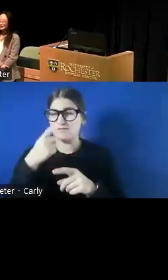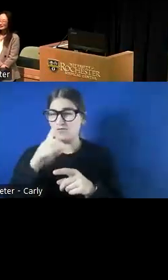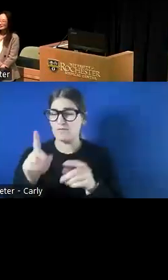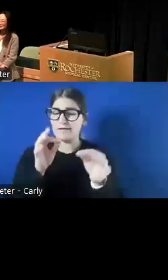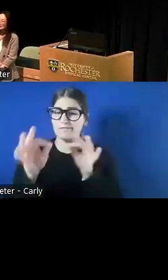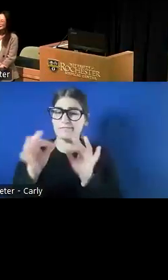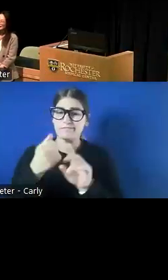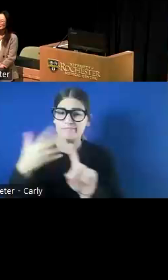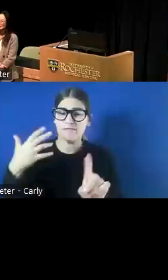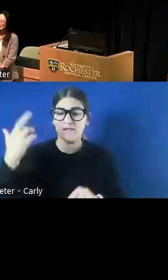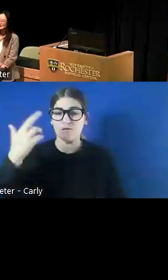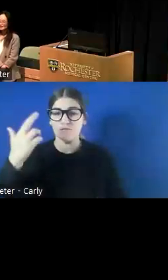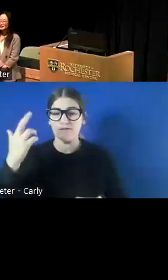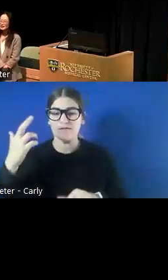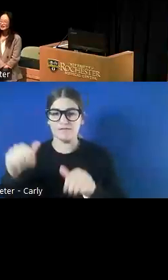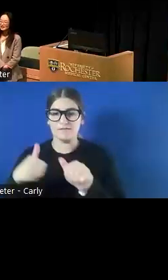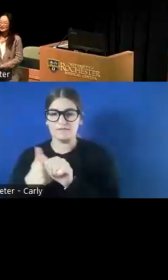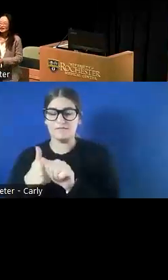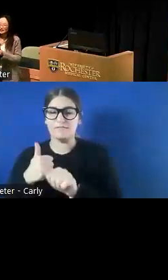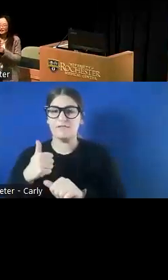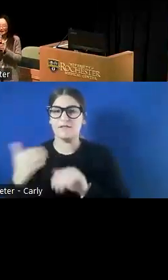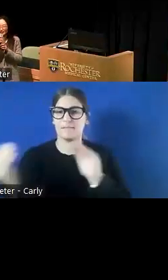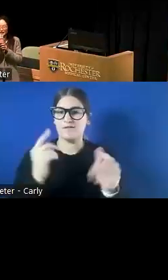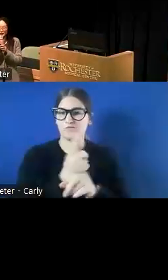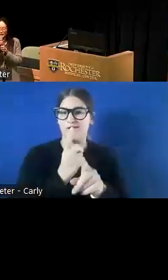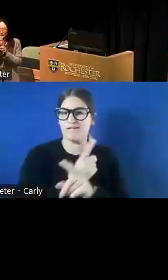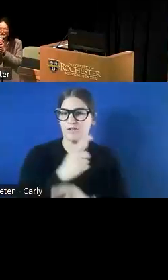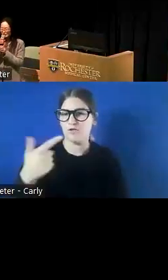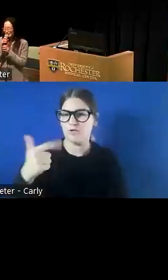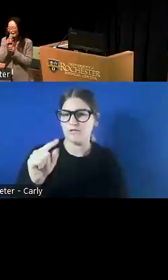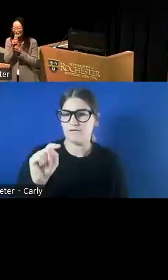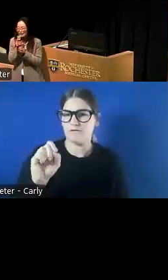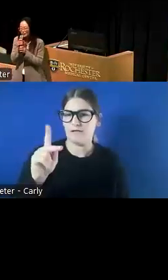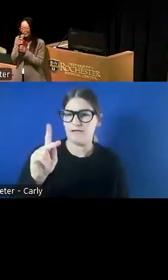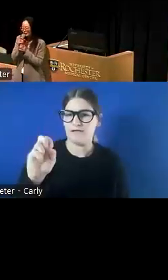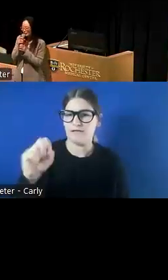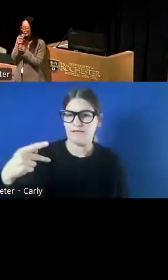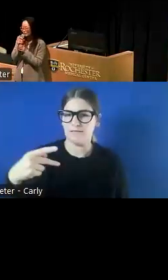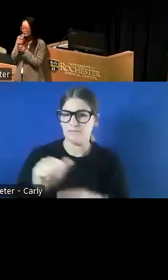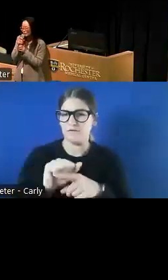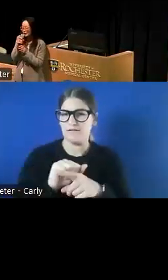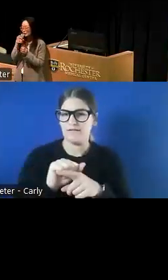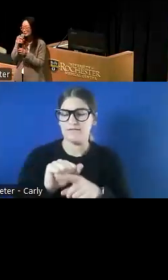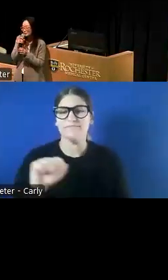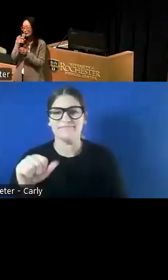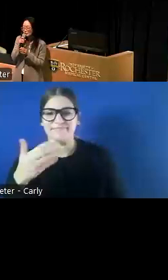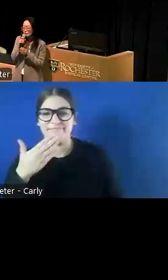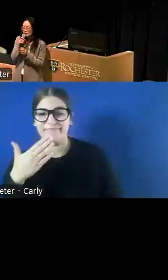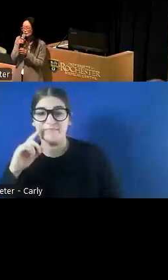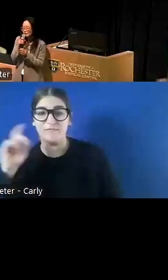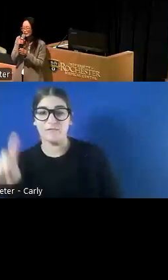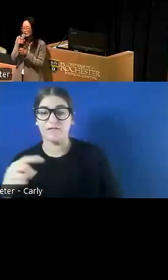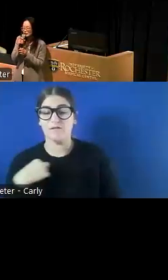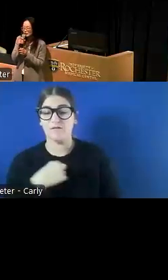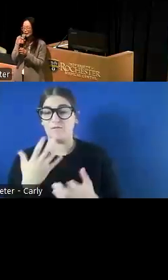how it's different from a typical gatekeeper training? Yeah, thank you for that question. And we wanted to respond to